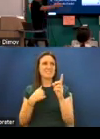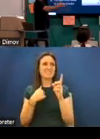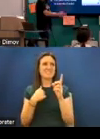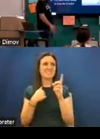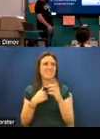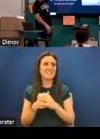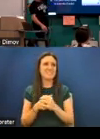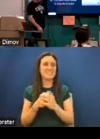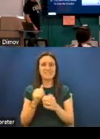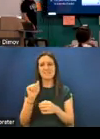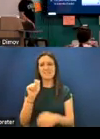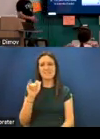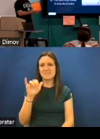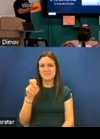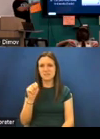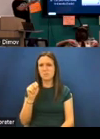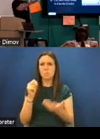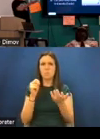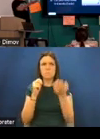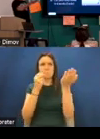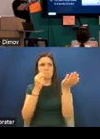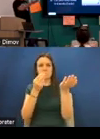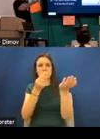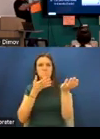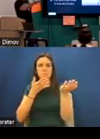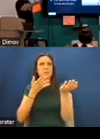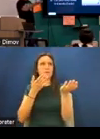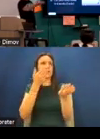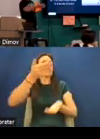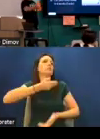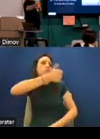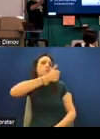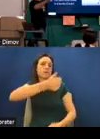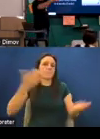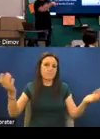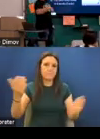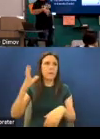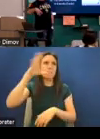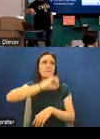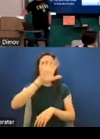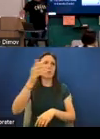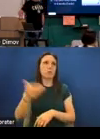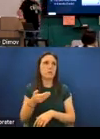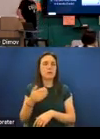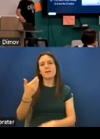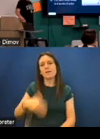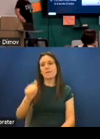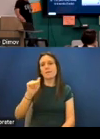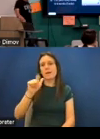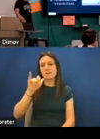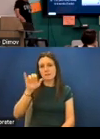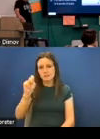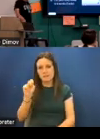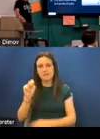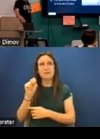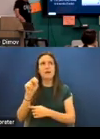Allison. Allison, Yes. tell us, introduce yourself to everybody, because we missed your introduction. I'm Allison Padone.